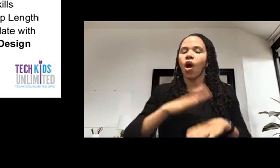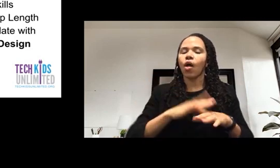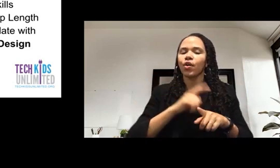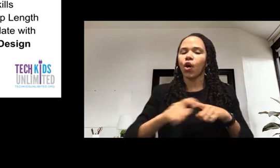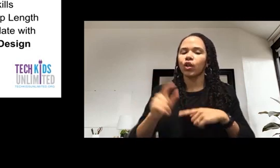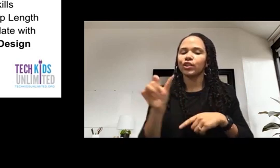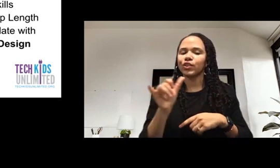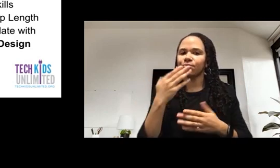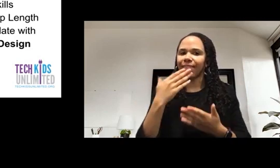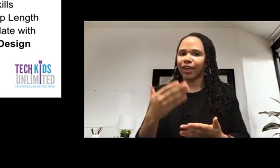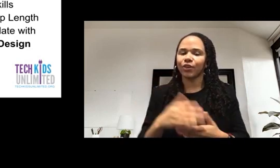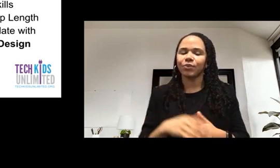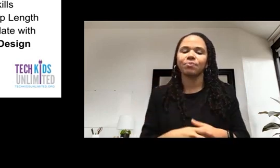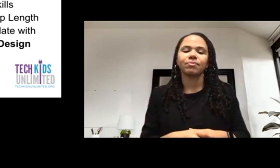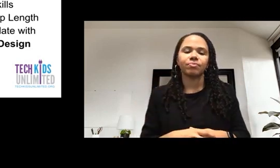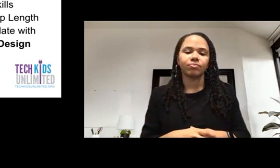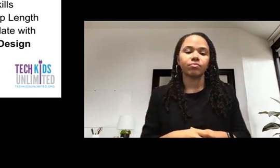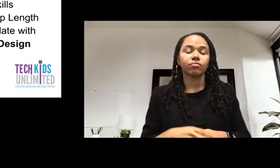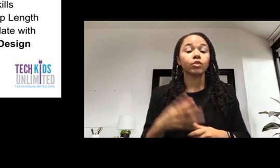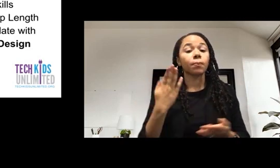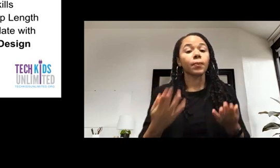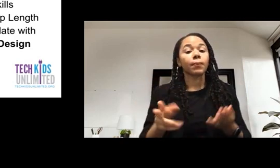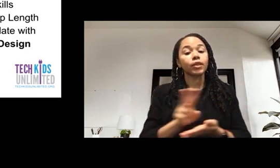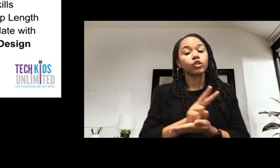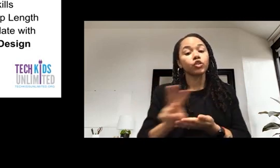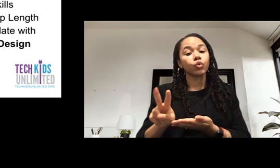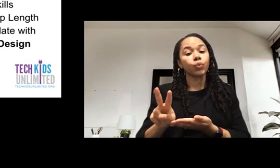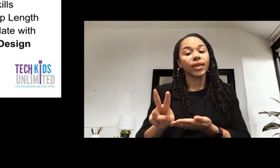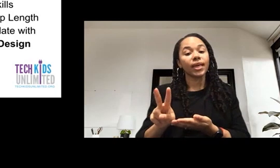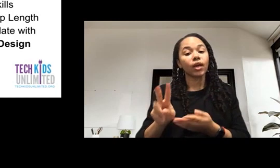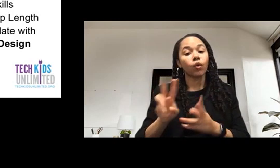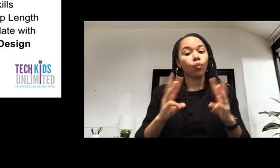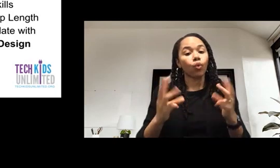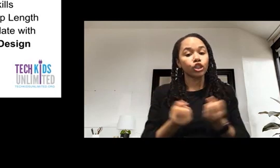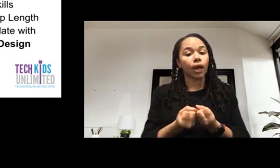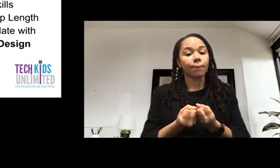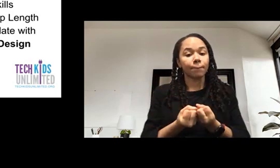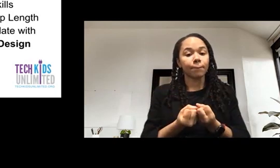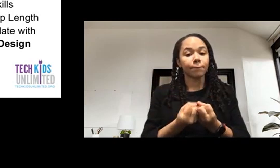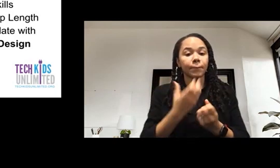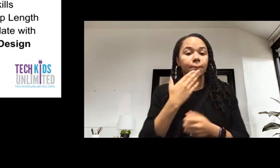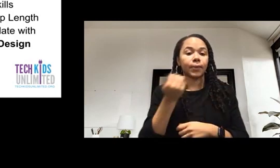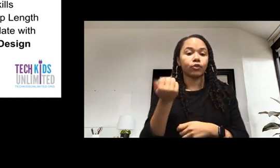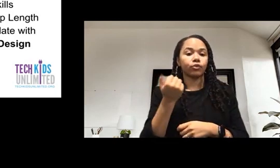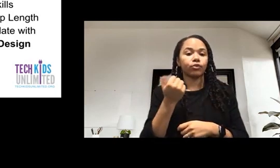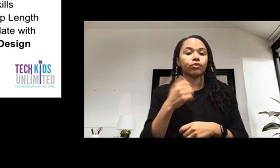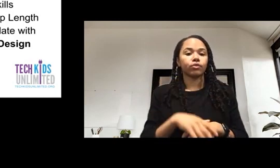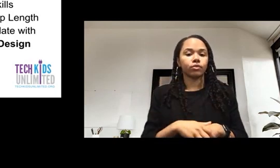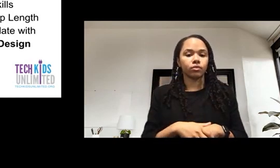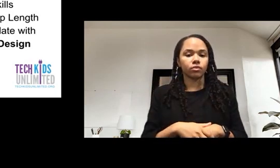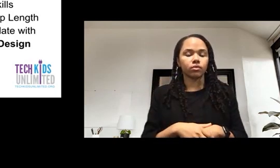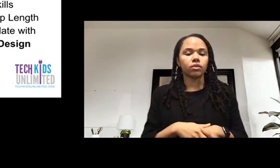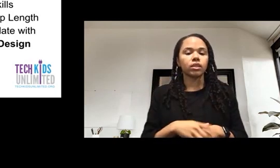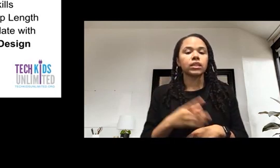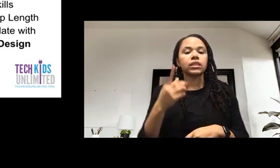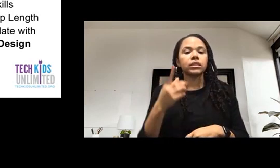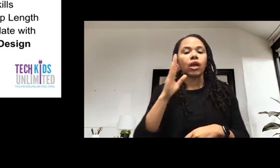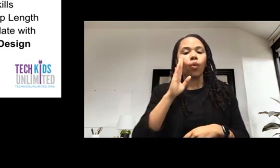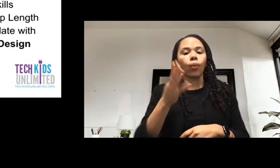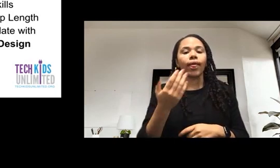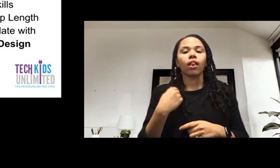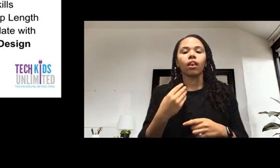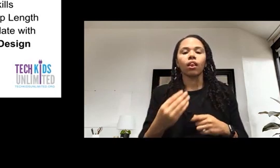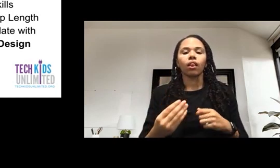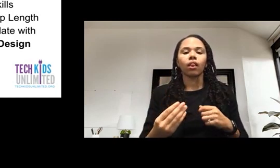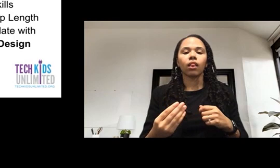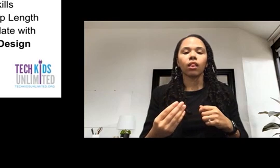well, maybe if we did a 2-week workshop length, that would be good. And we're going to infuse our regular curriculum template,